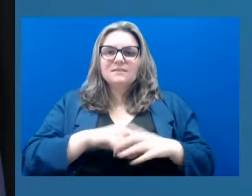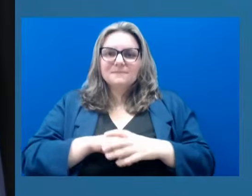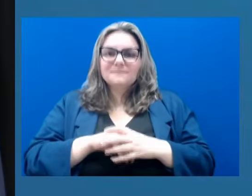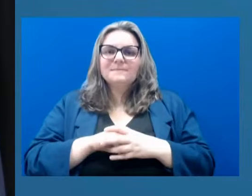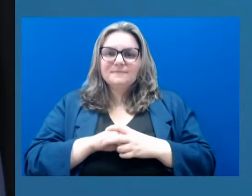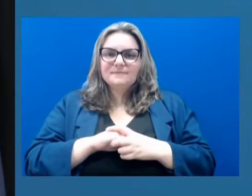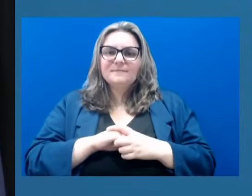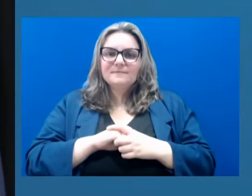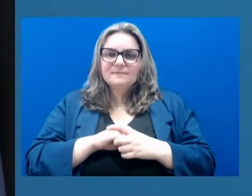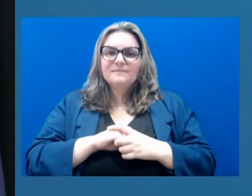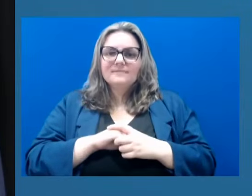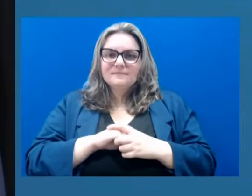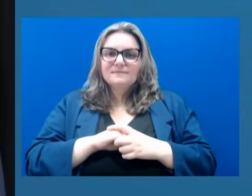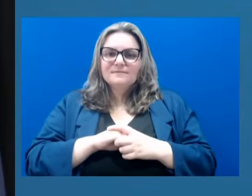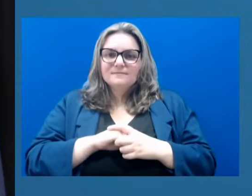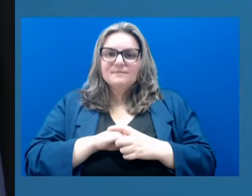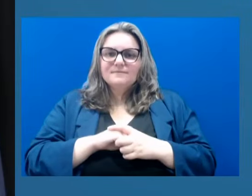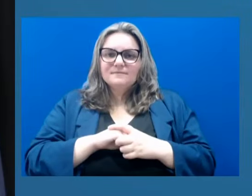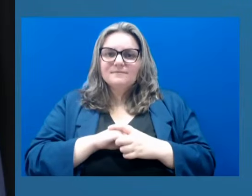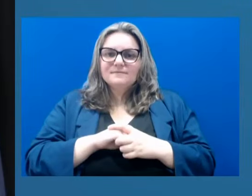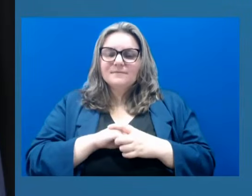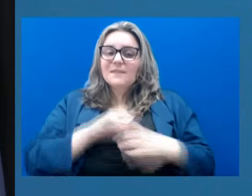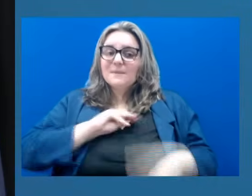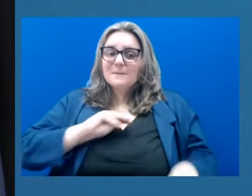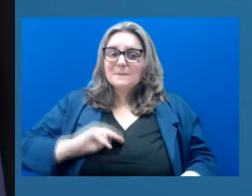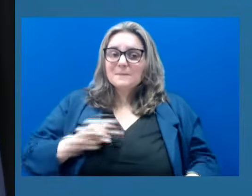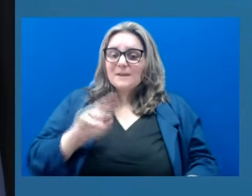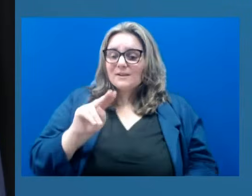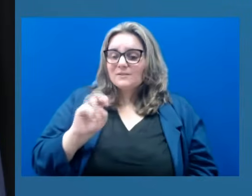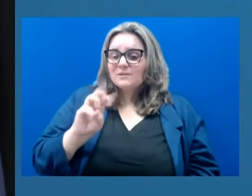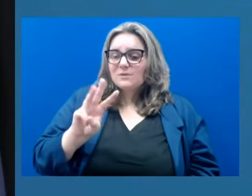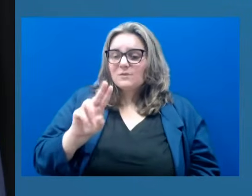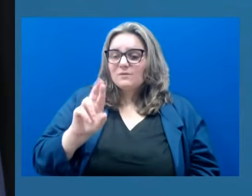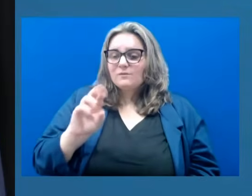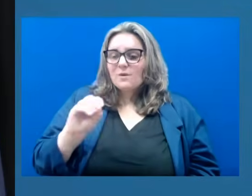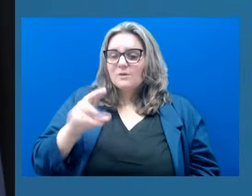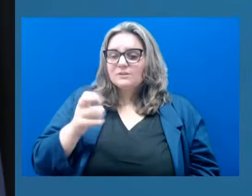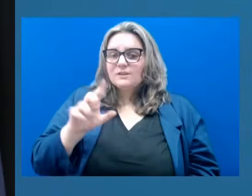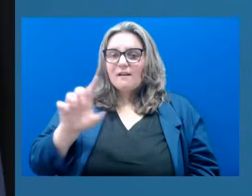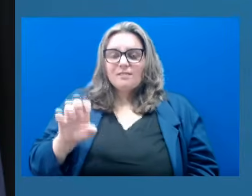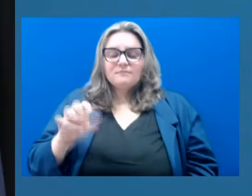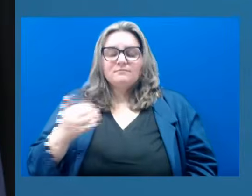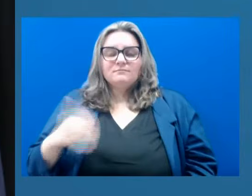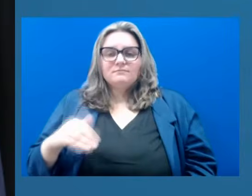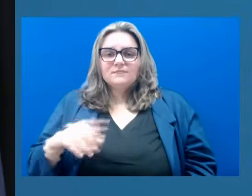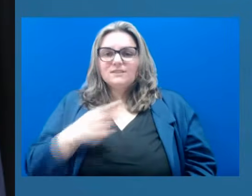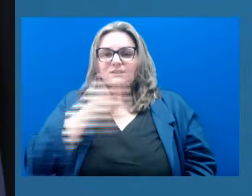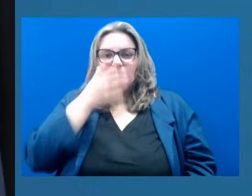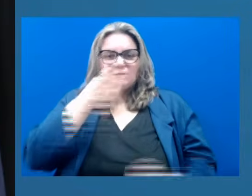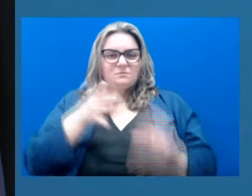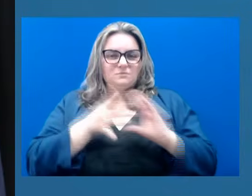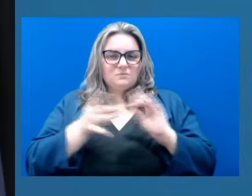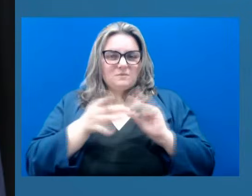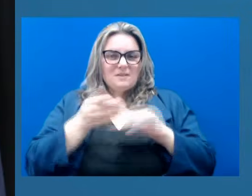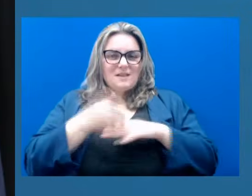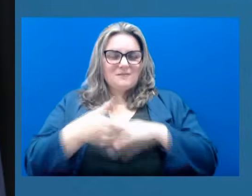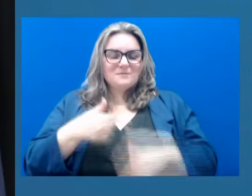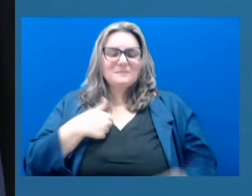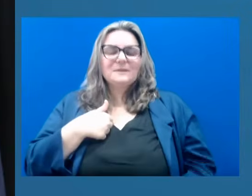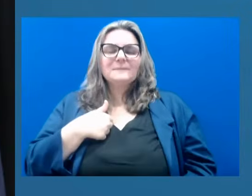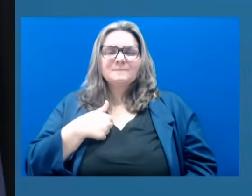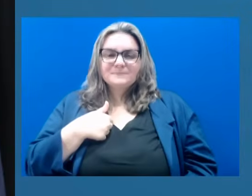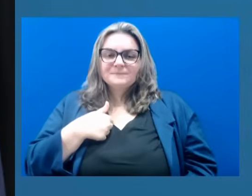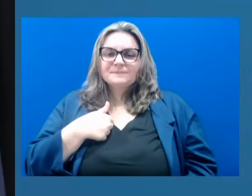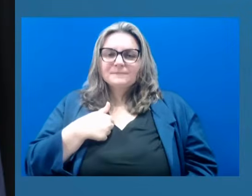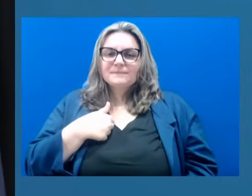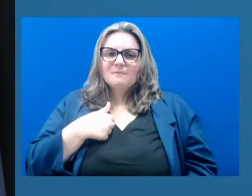The mayor of New Rochelle, Ramos Herbert, just, you're going to hear from her after I speak, but I can see